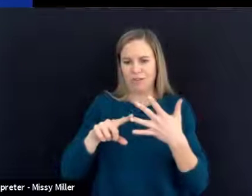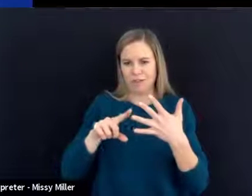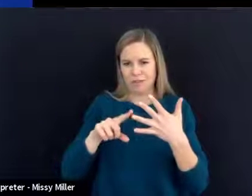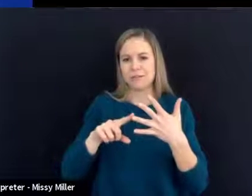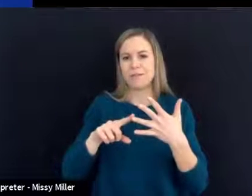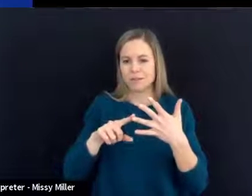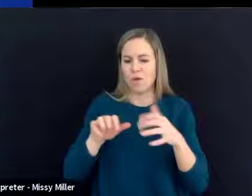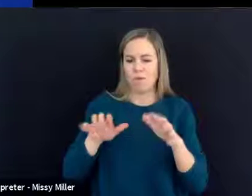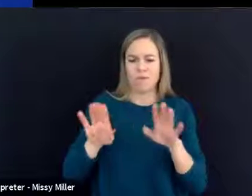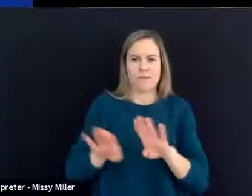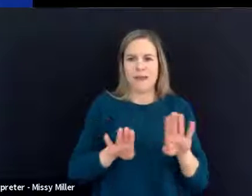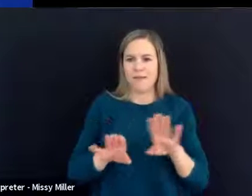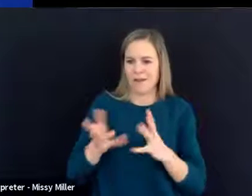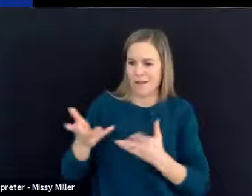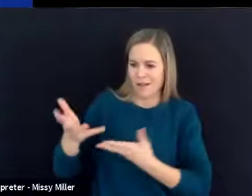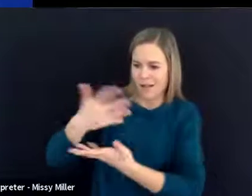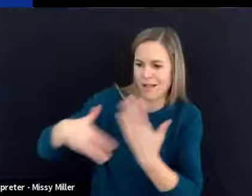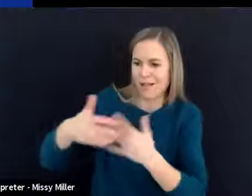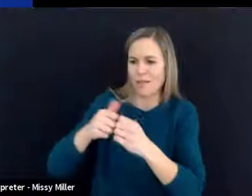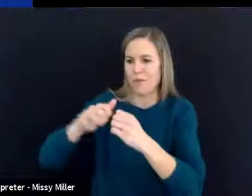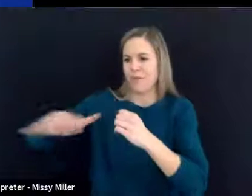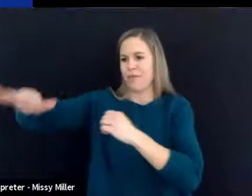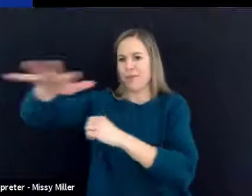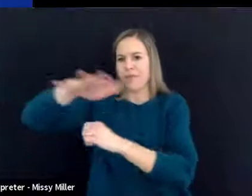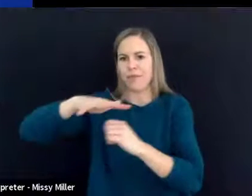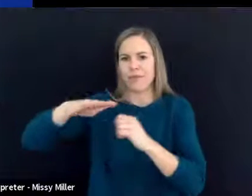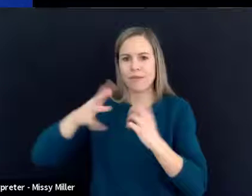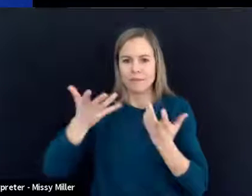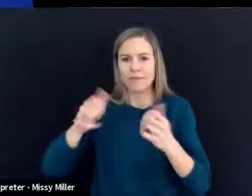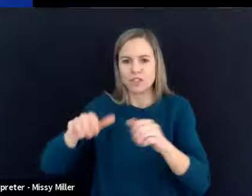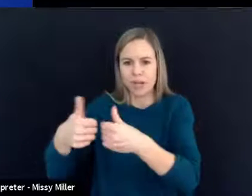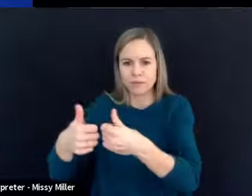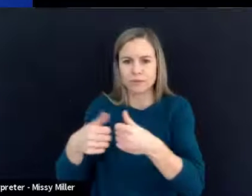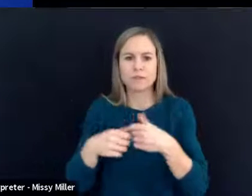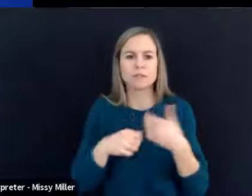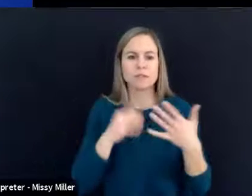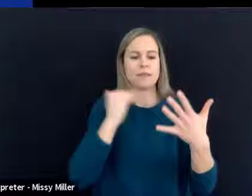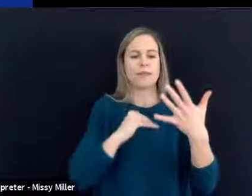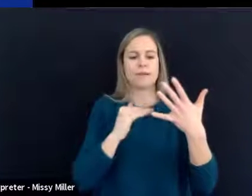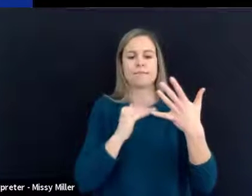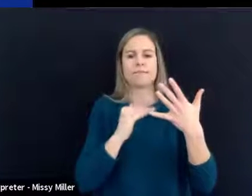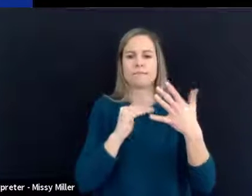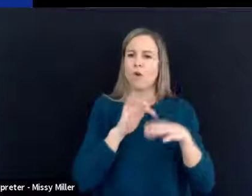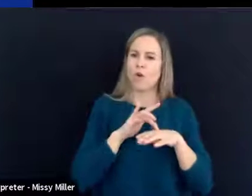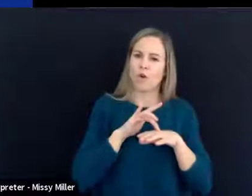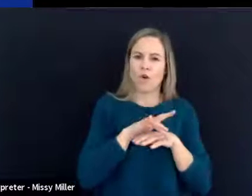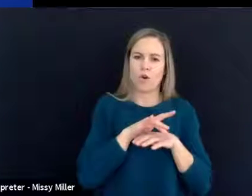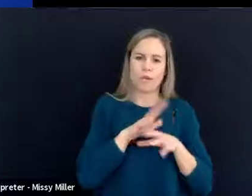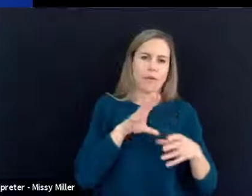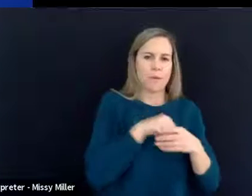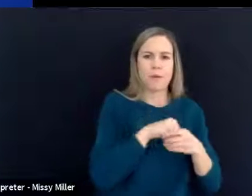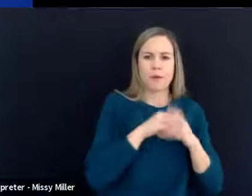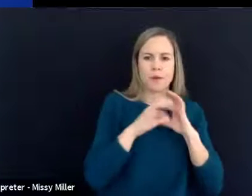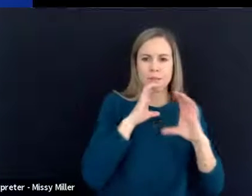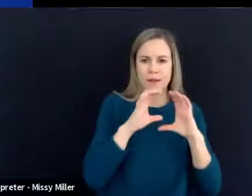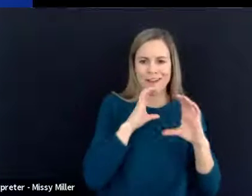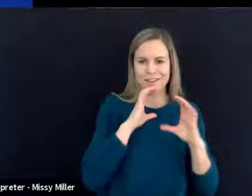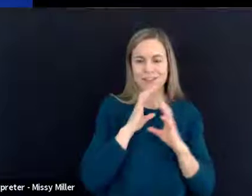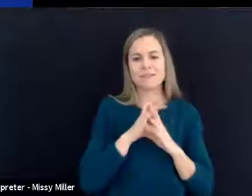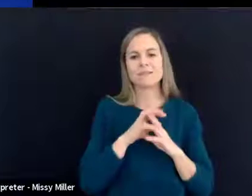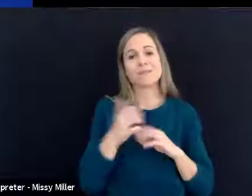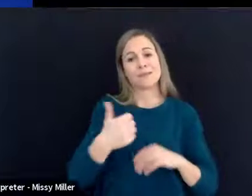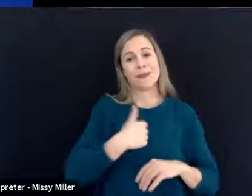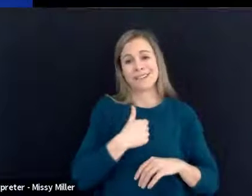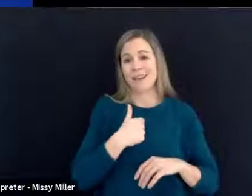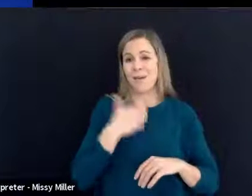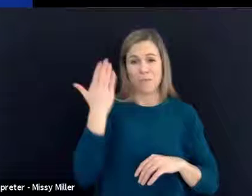their interactions with their environment. And then we're going to talk to you about early communication, because as a former teacher myself,